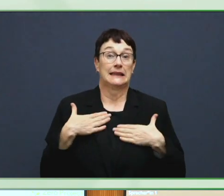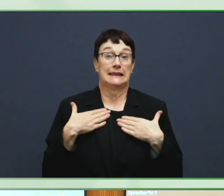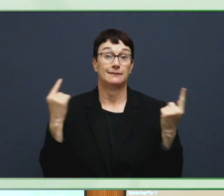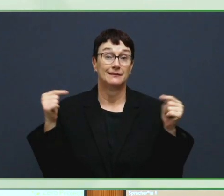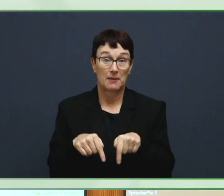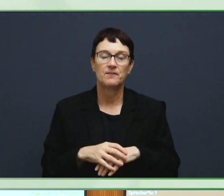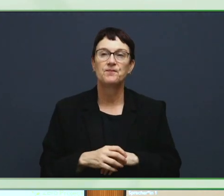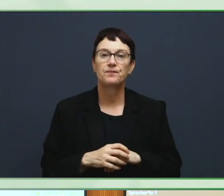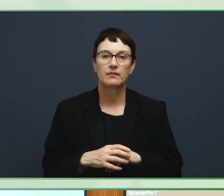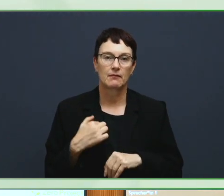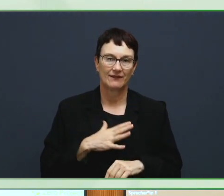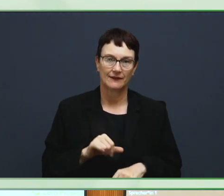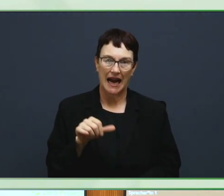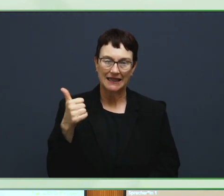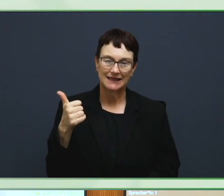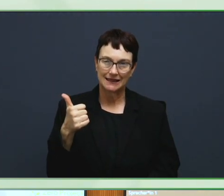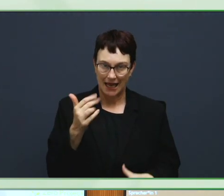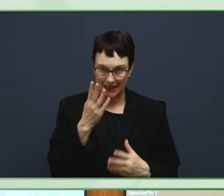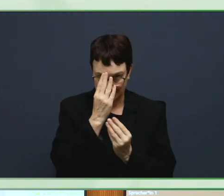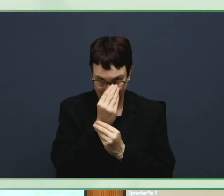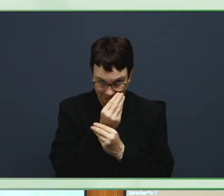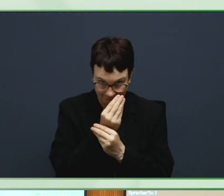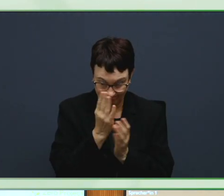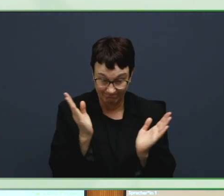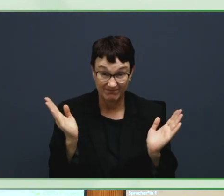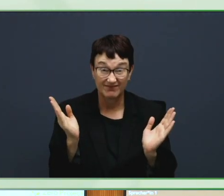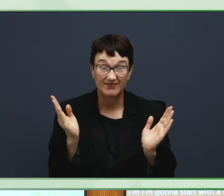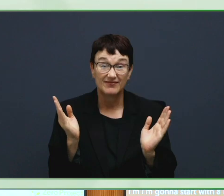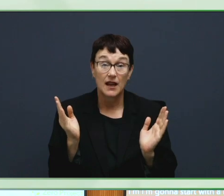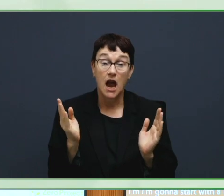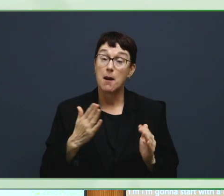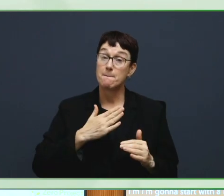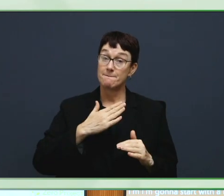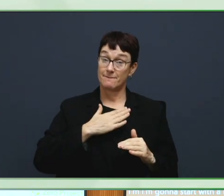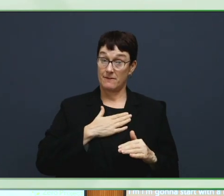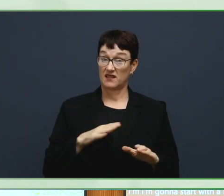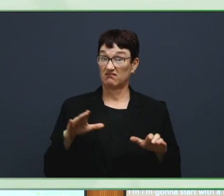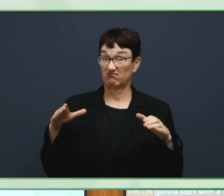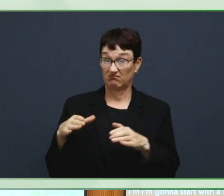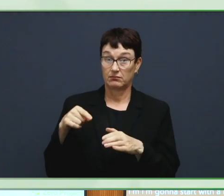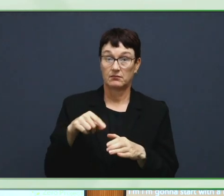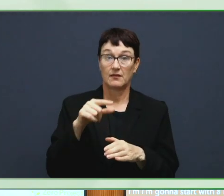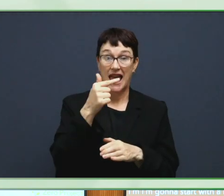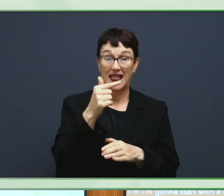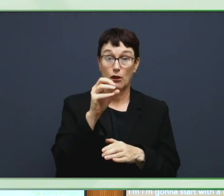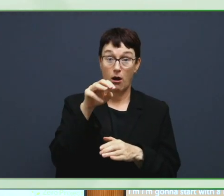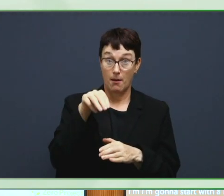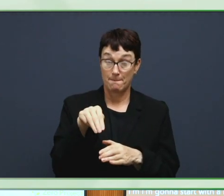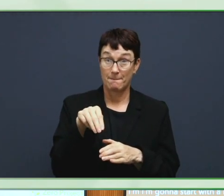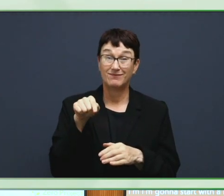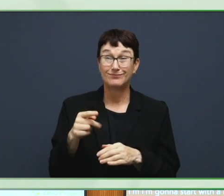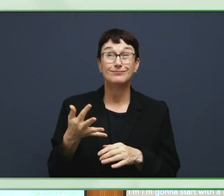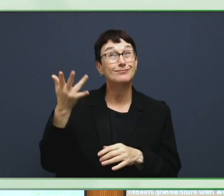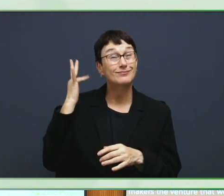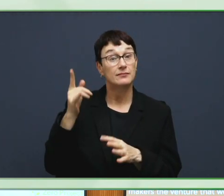confession. When Tom, Tikkun Olam Makers, the venture that we created, was launched, it